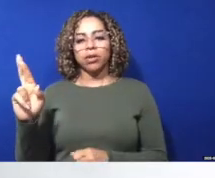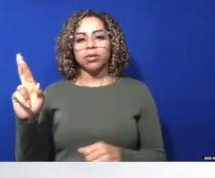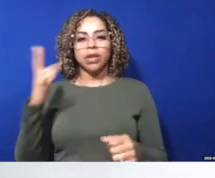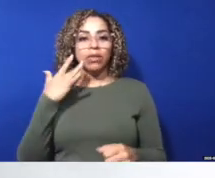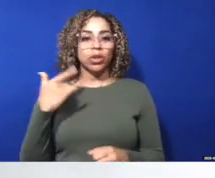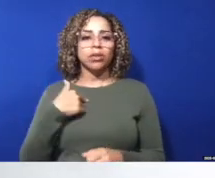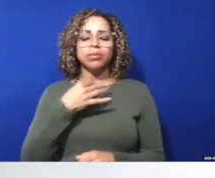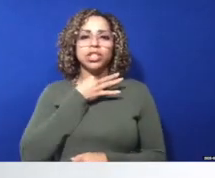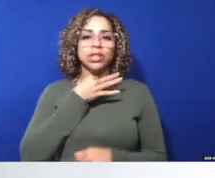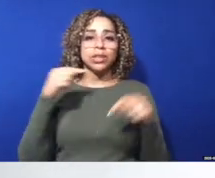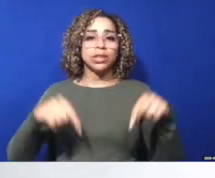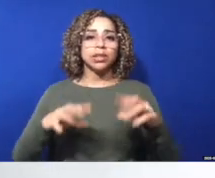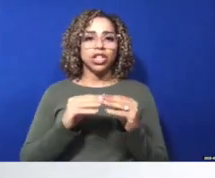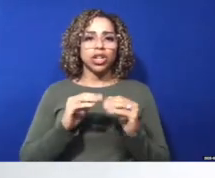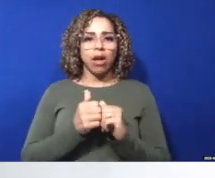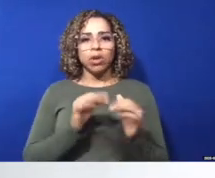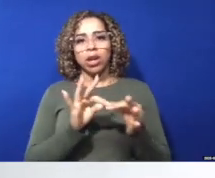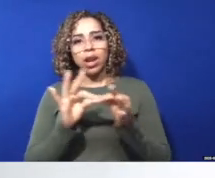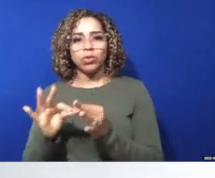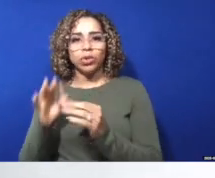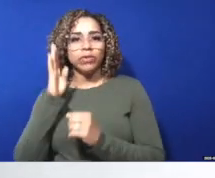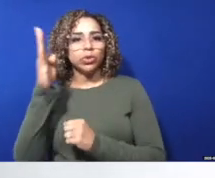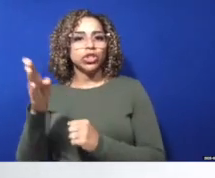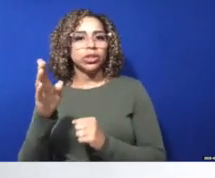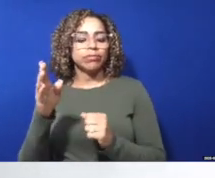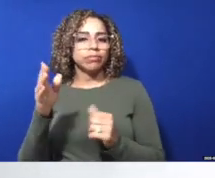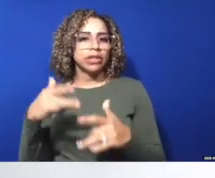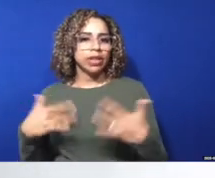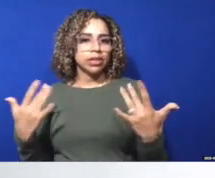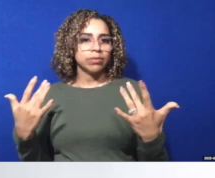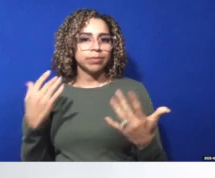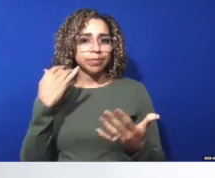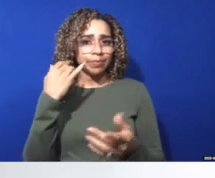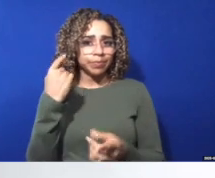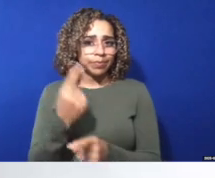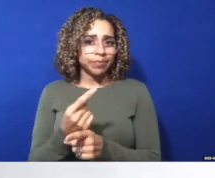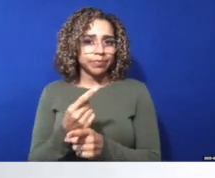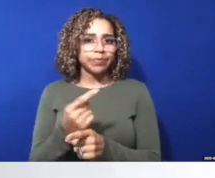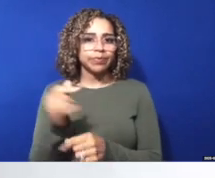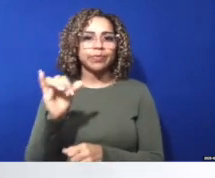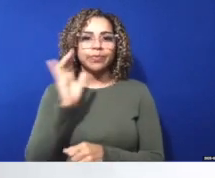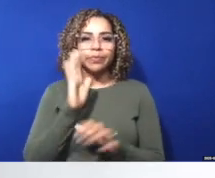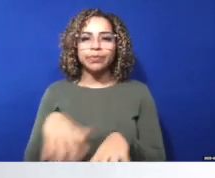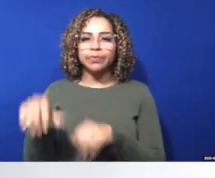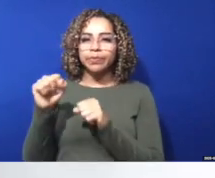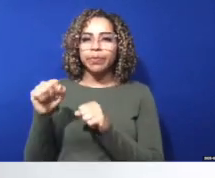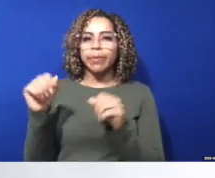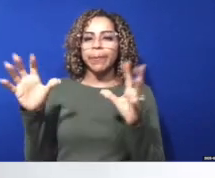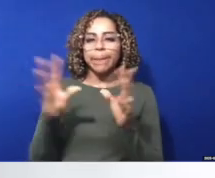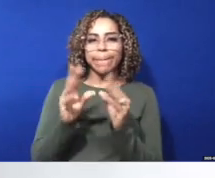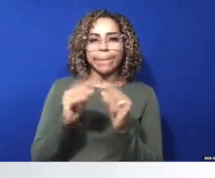connects with future events. So if I'm correct, there's also a webinar on August 19th.